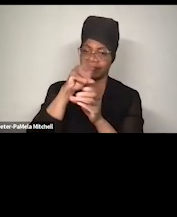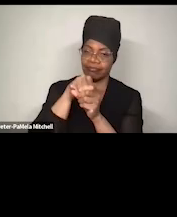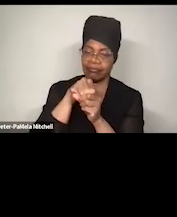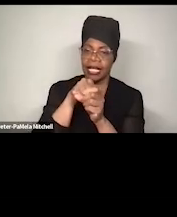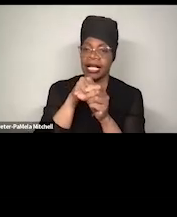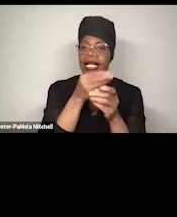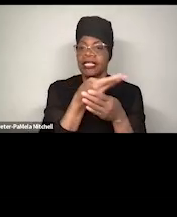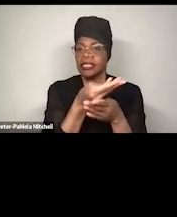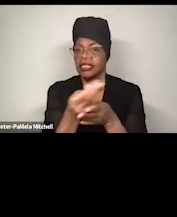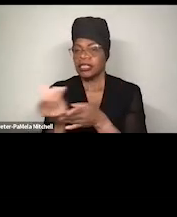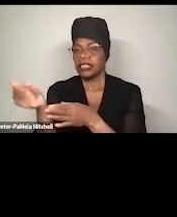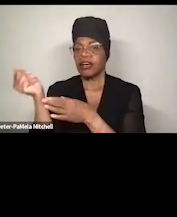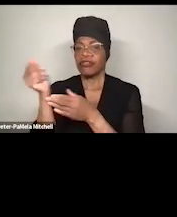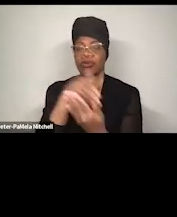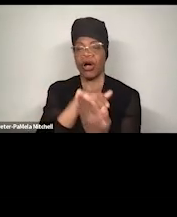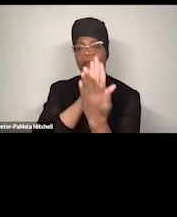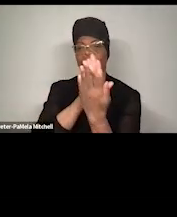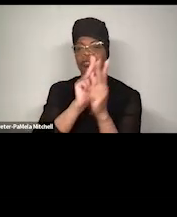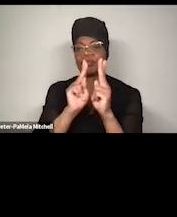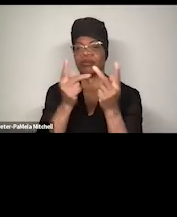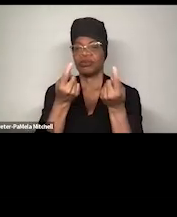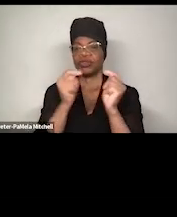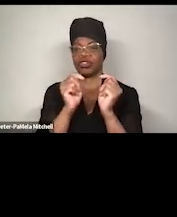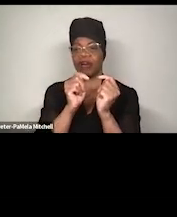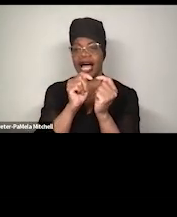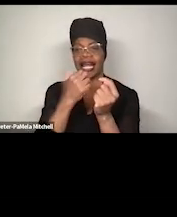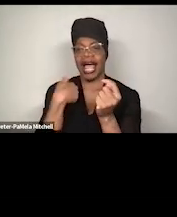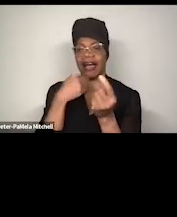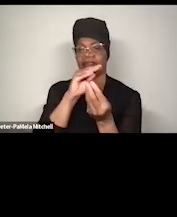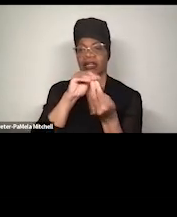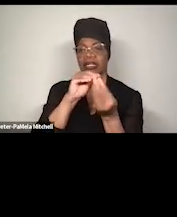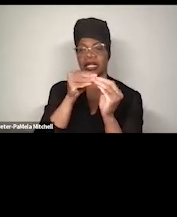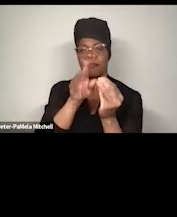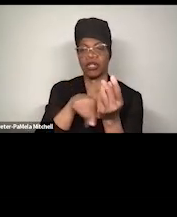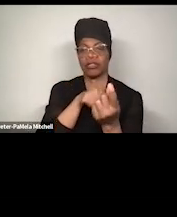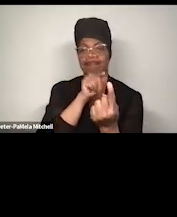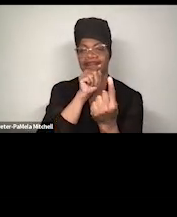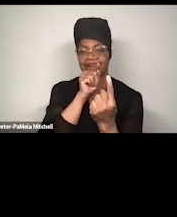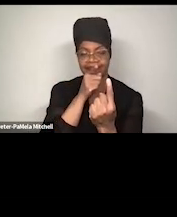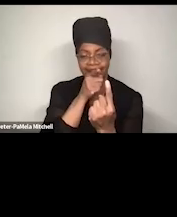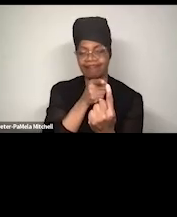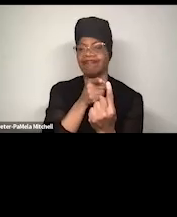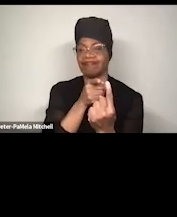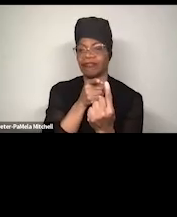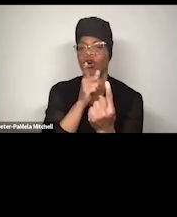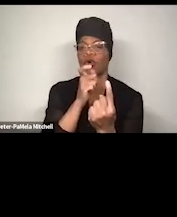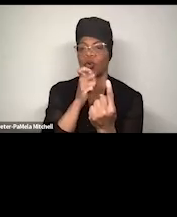ways that folks try to pin down the number of youth and young adults experiencing homelessness. Probably the